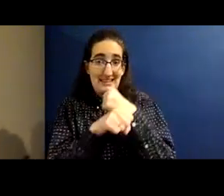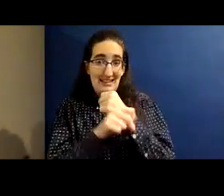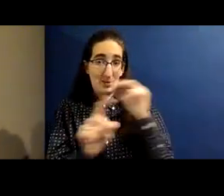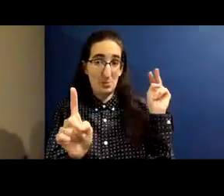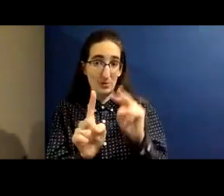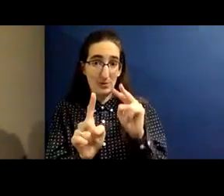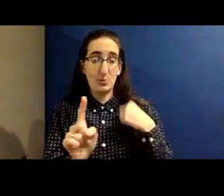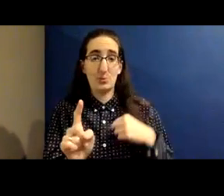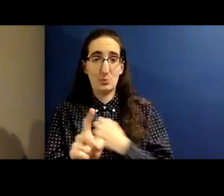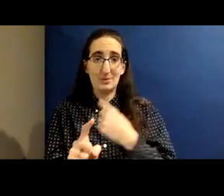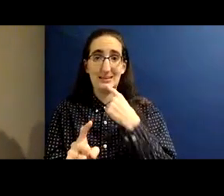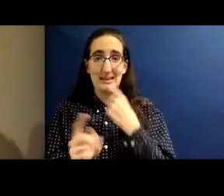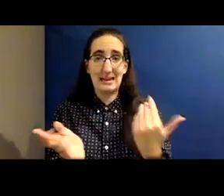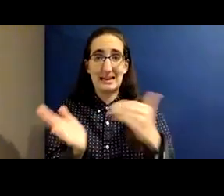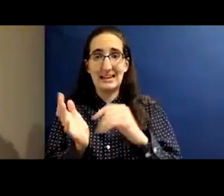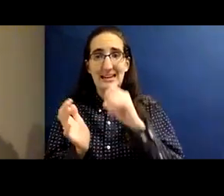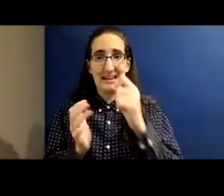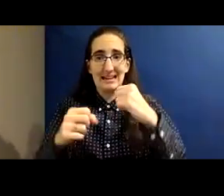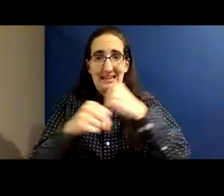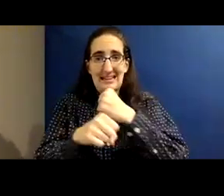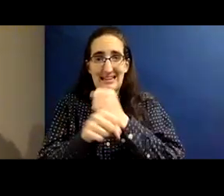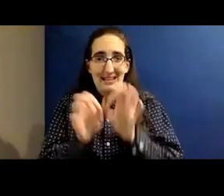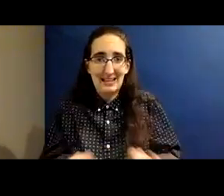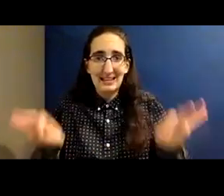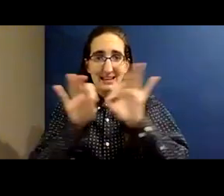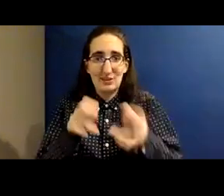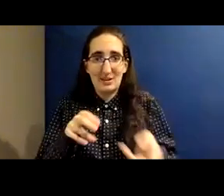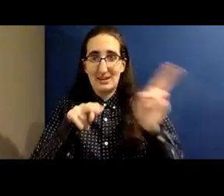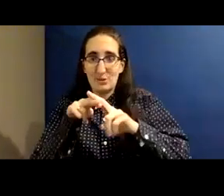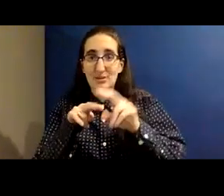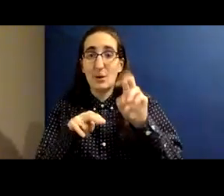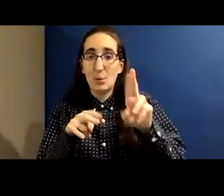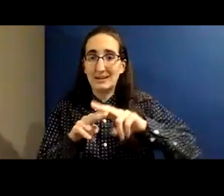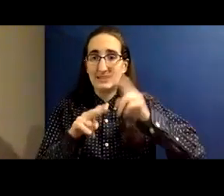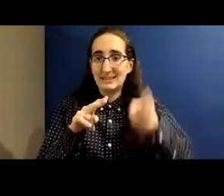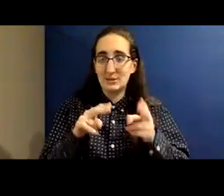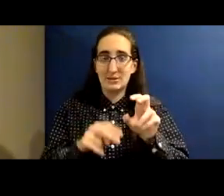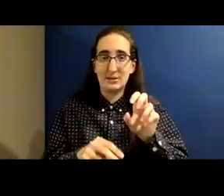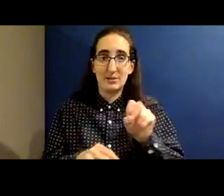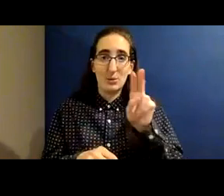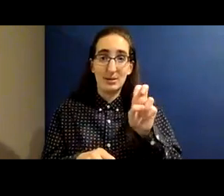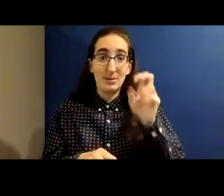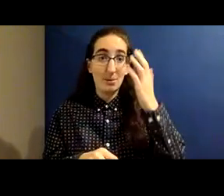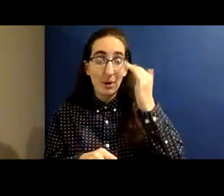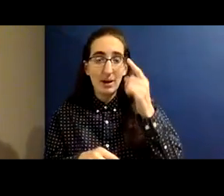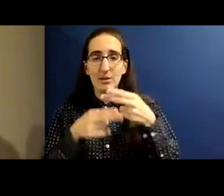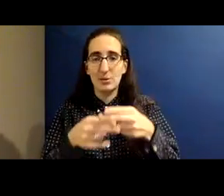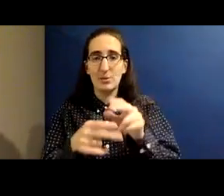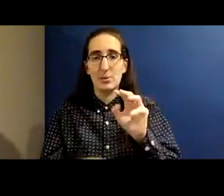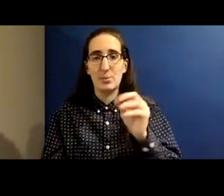we would say that, again, there's not a statistically significant increase or decrease in suicide because of that margin of